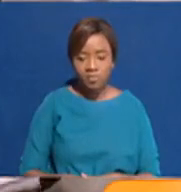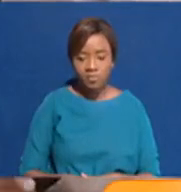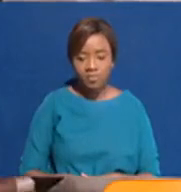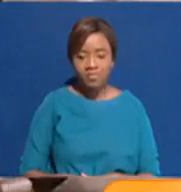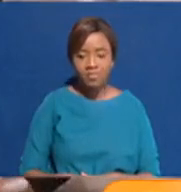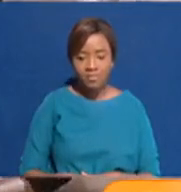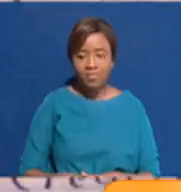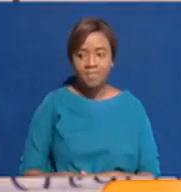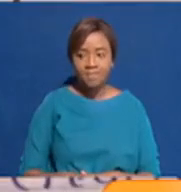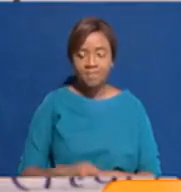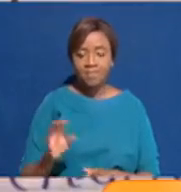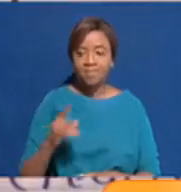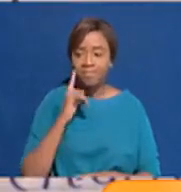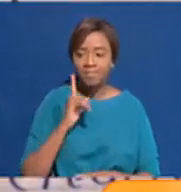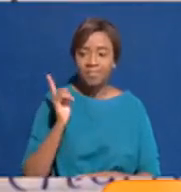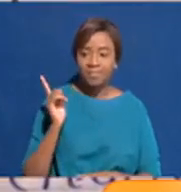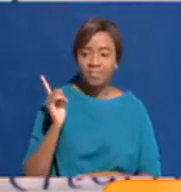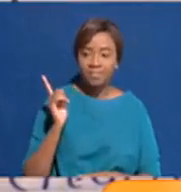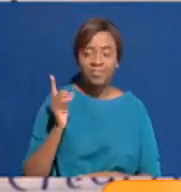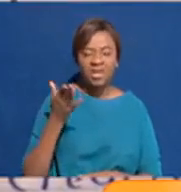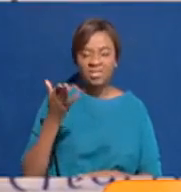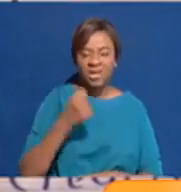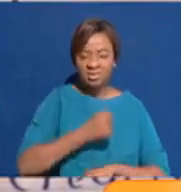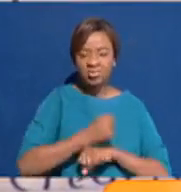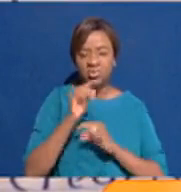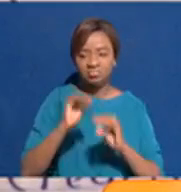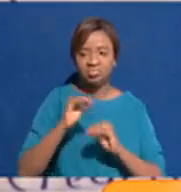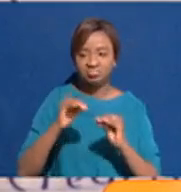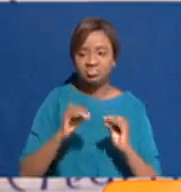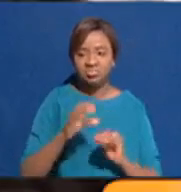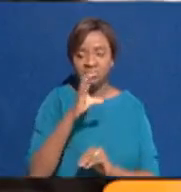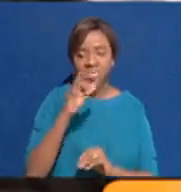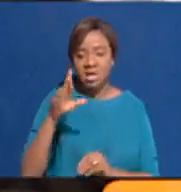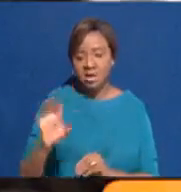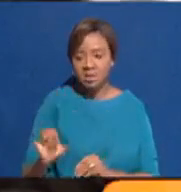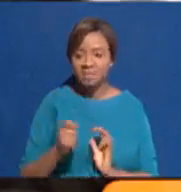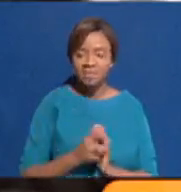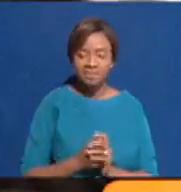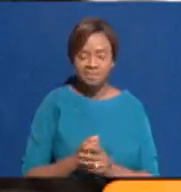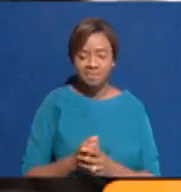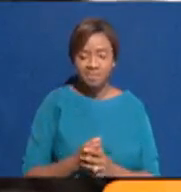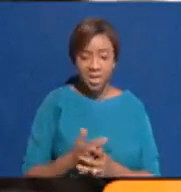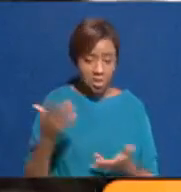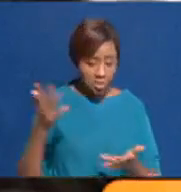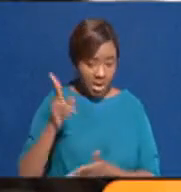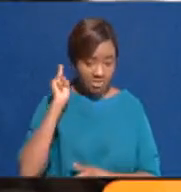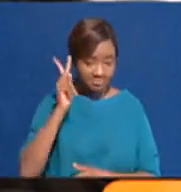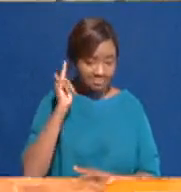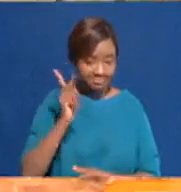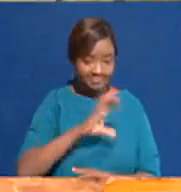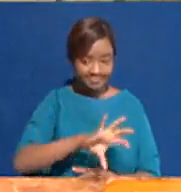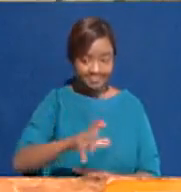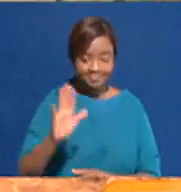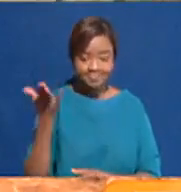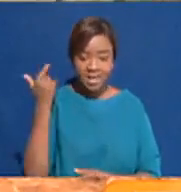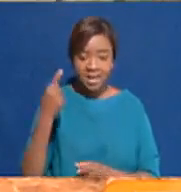The Christian religious education lesson is ongoing at Ibeno Junior Secondary School in Nyaribari Chache constituency in Kisii County. Last